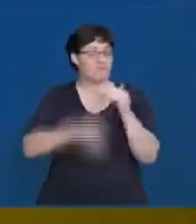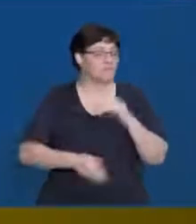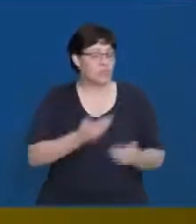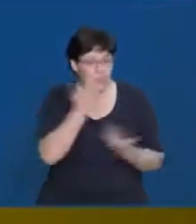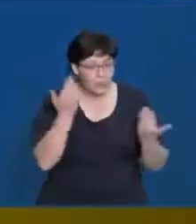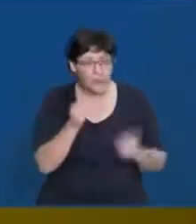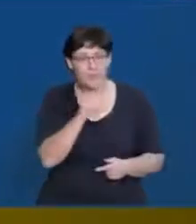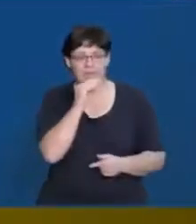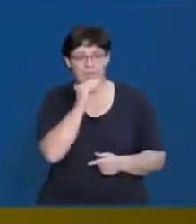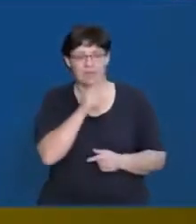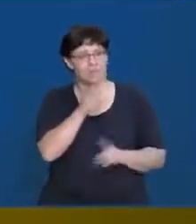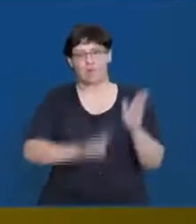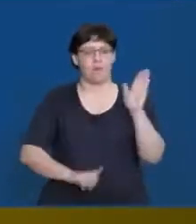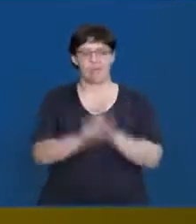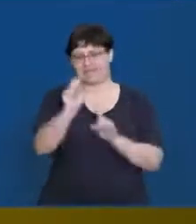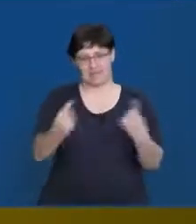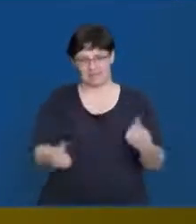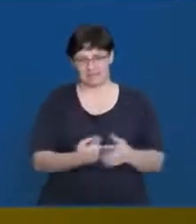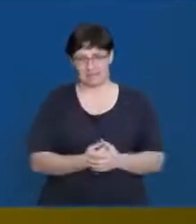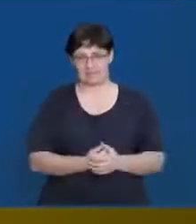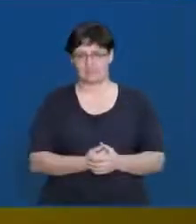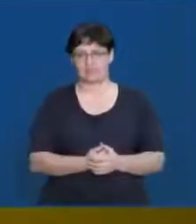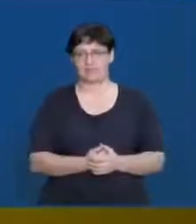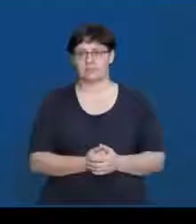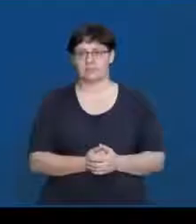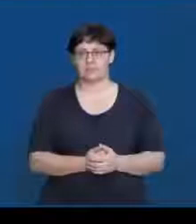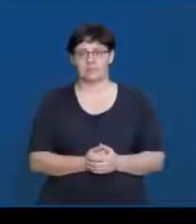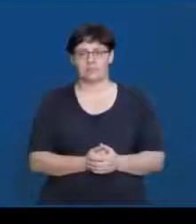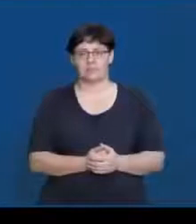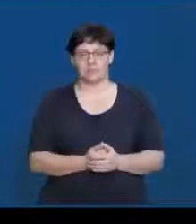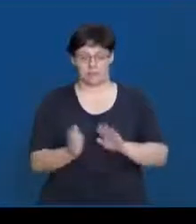Not finishing is not passing the exam.